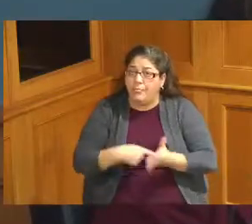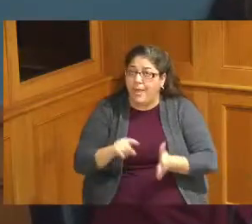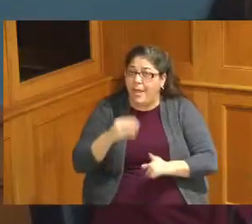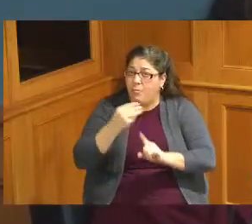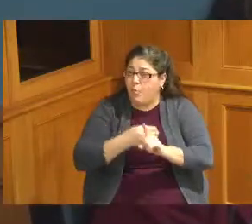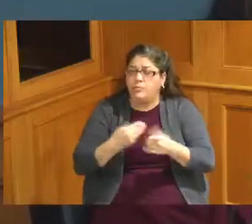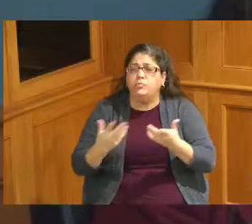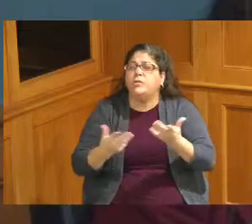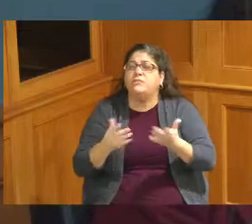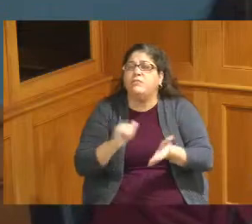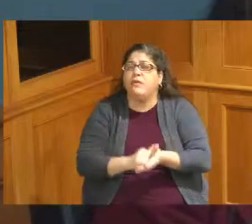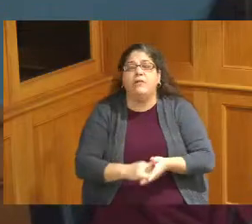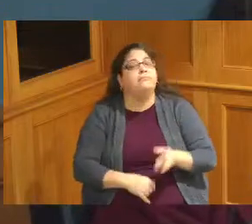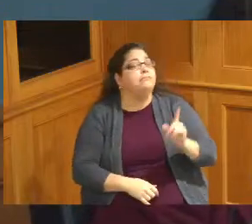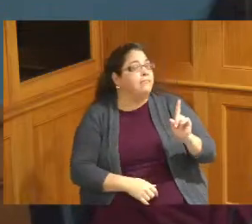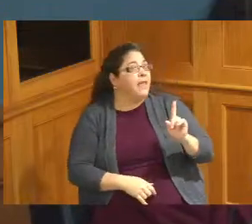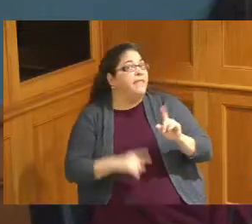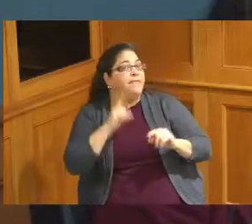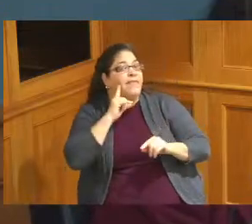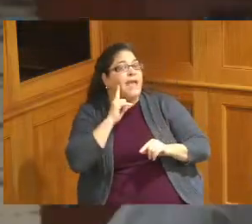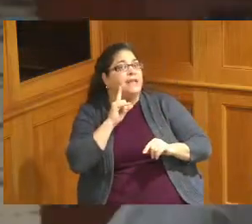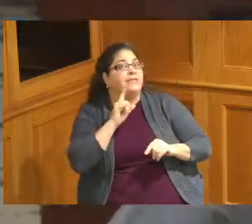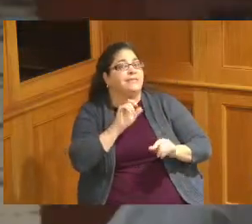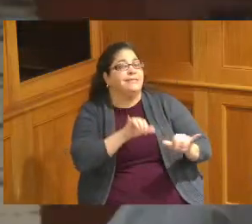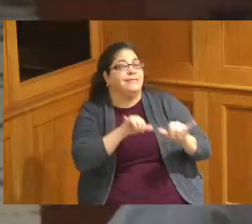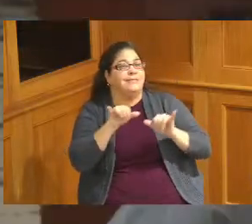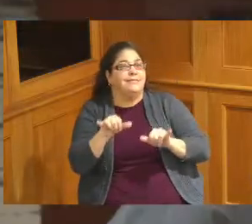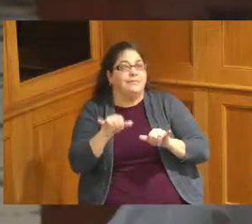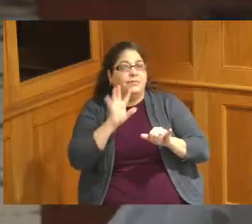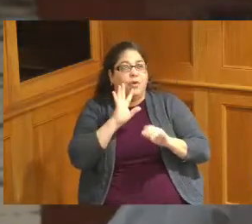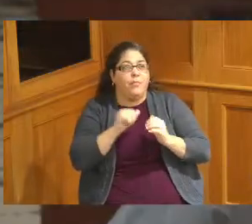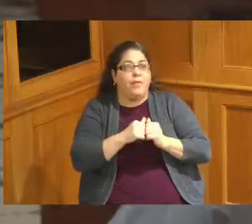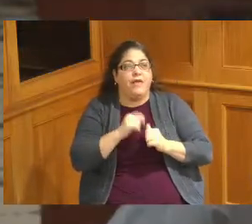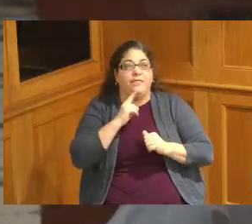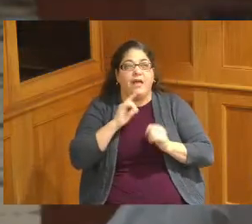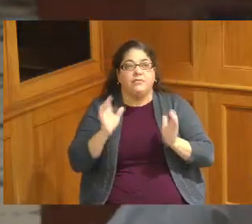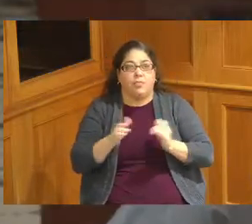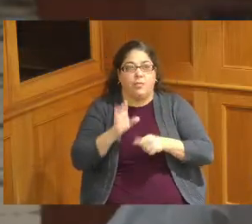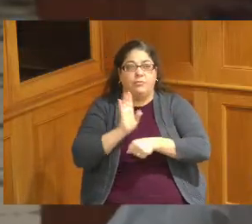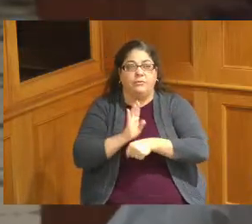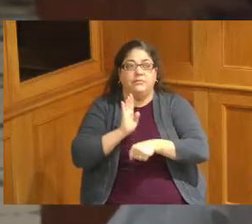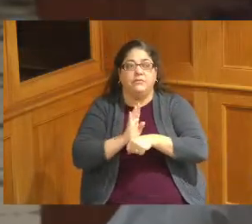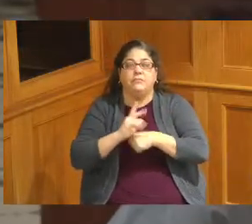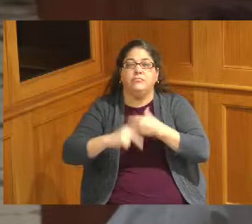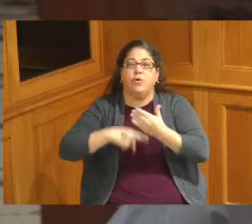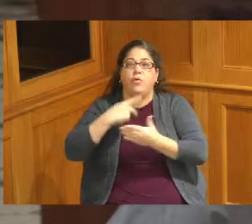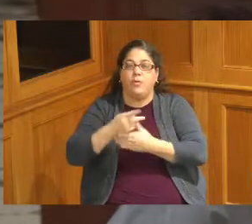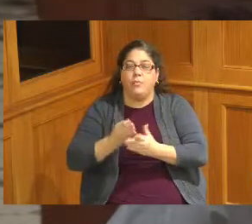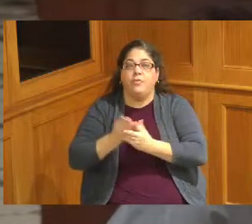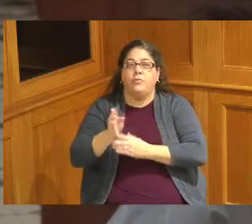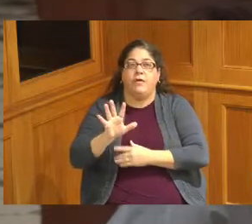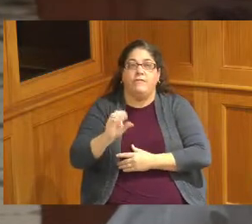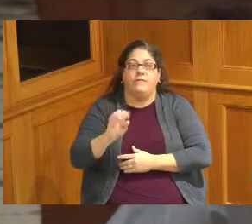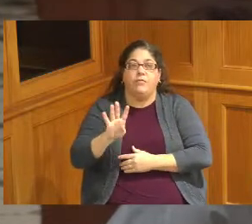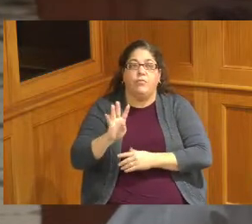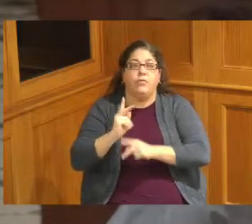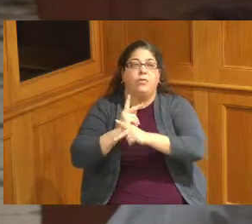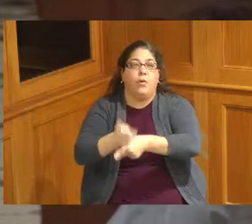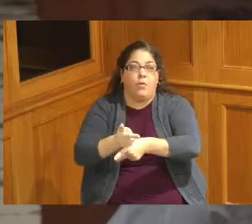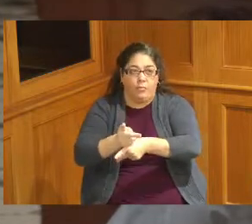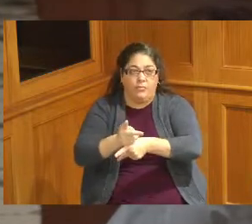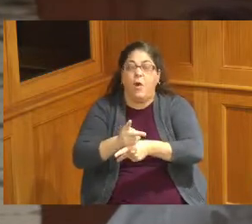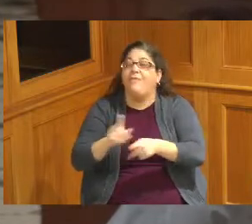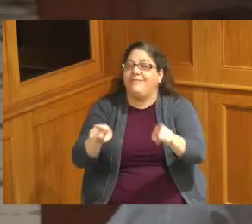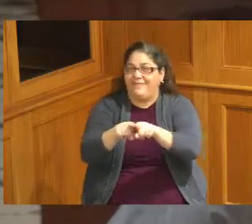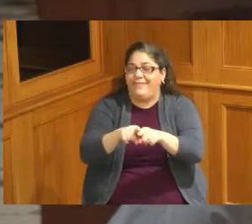or what is it? What is that? That's similar to the program you initially asked about. That's the small business program through the 504 program. The loan Oh, the